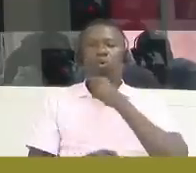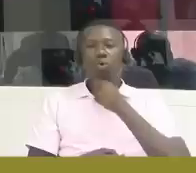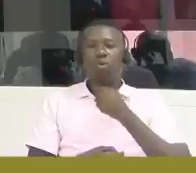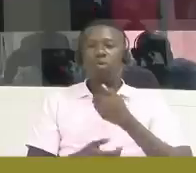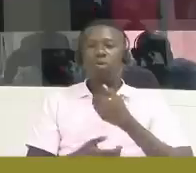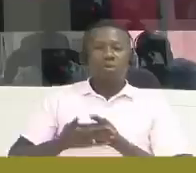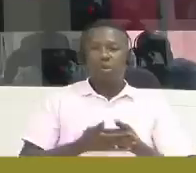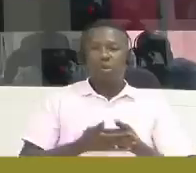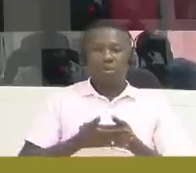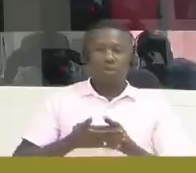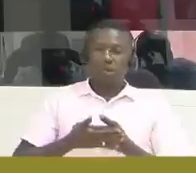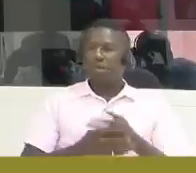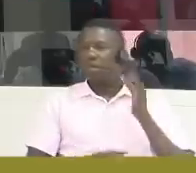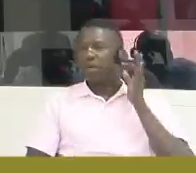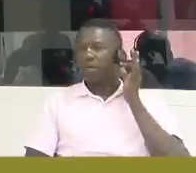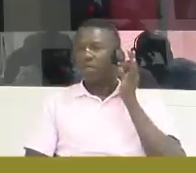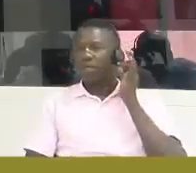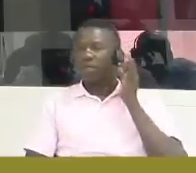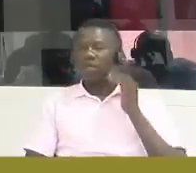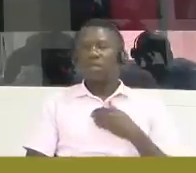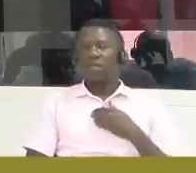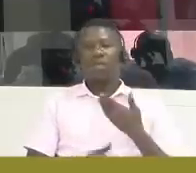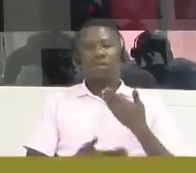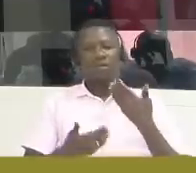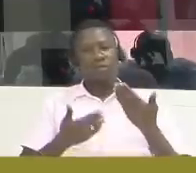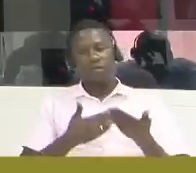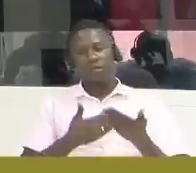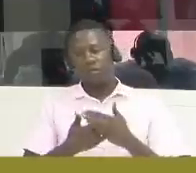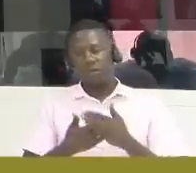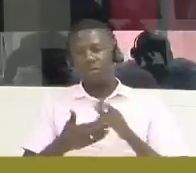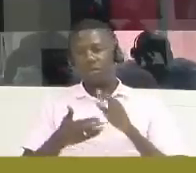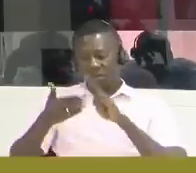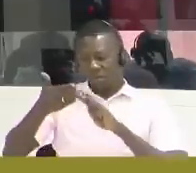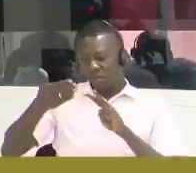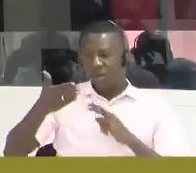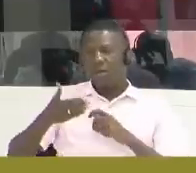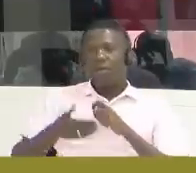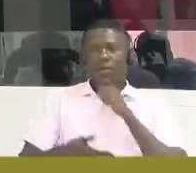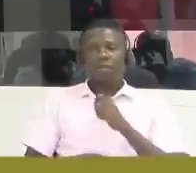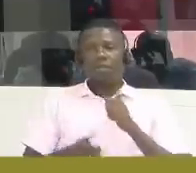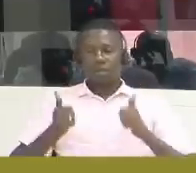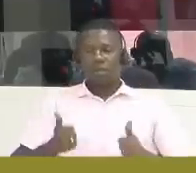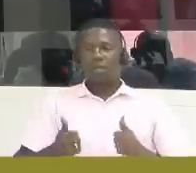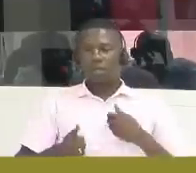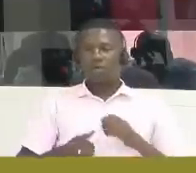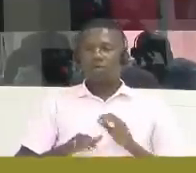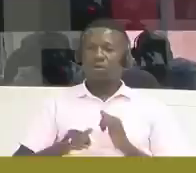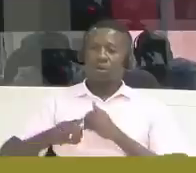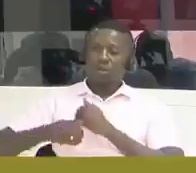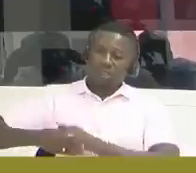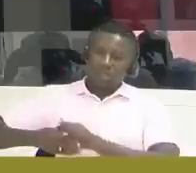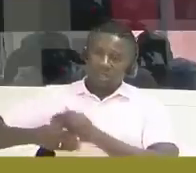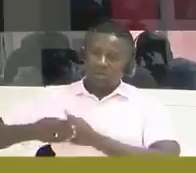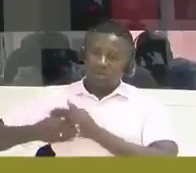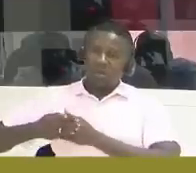That is the end of the article, Mr. Chairman, and I'd like to put this in exhibit as Exhibit